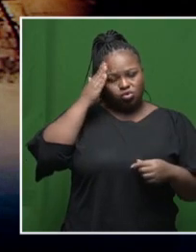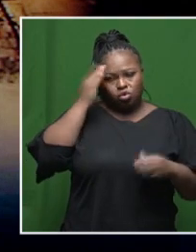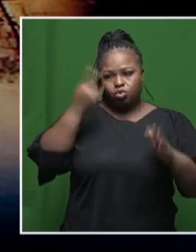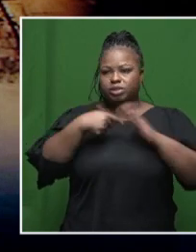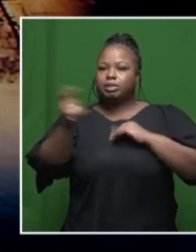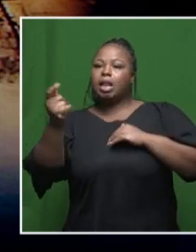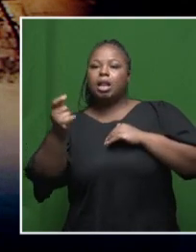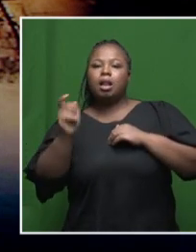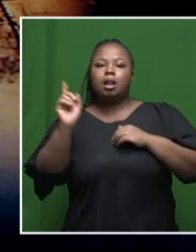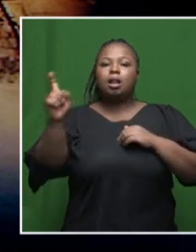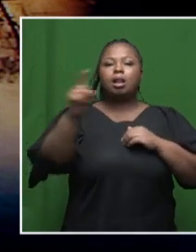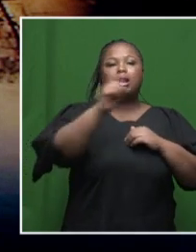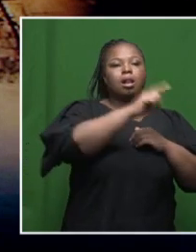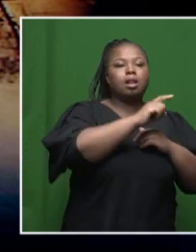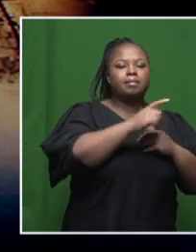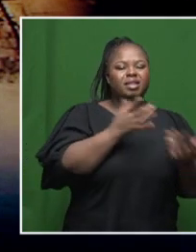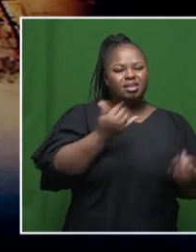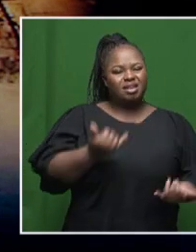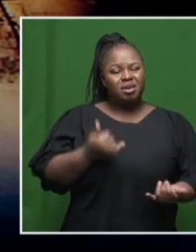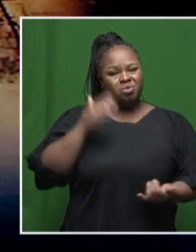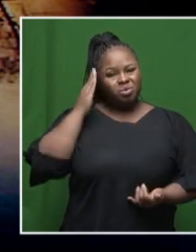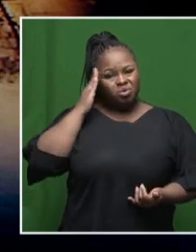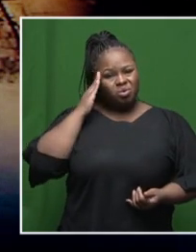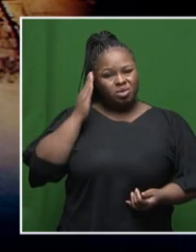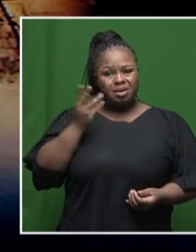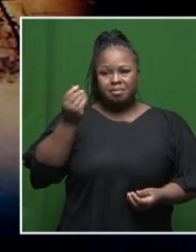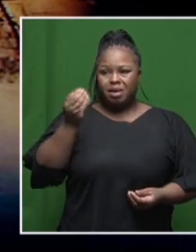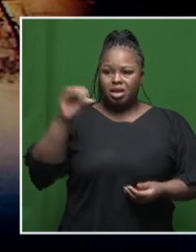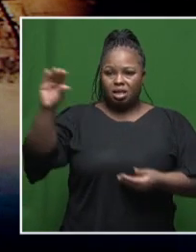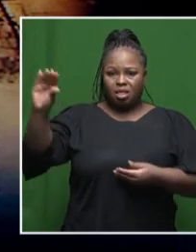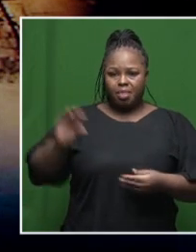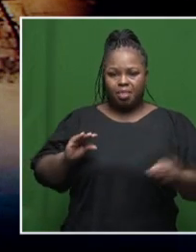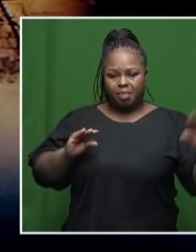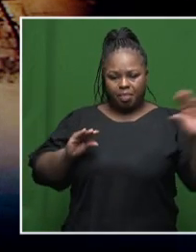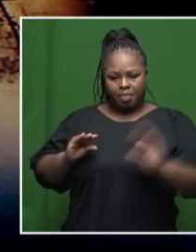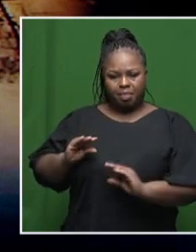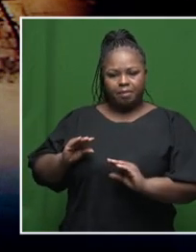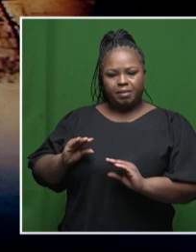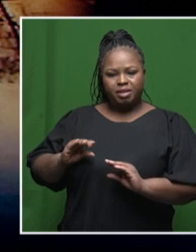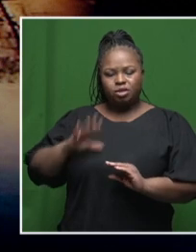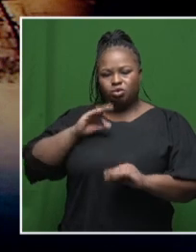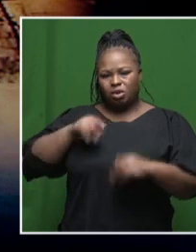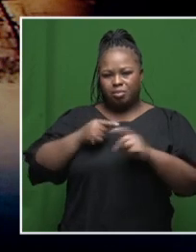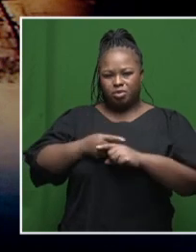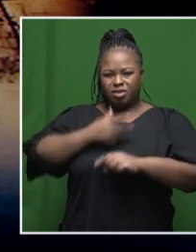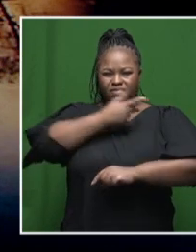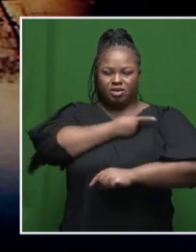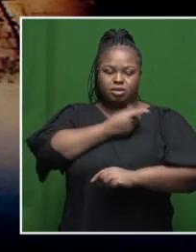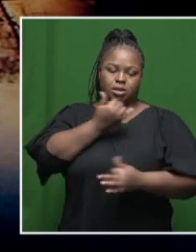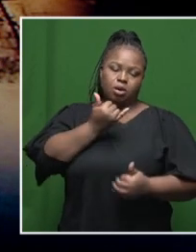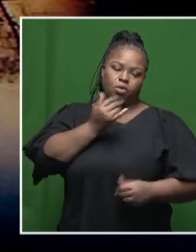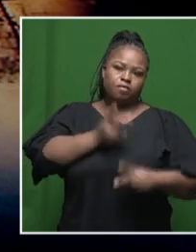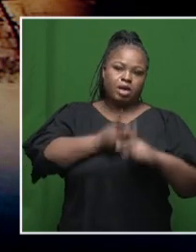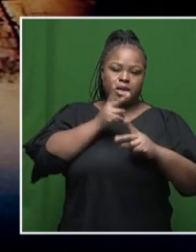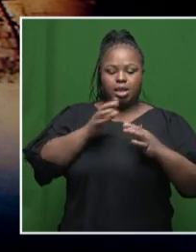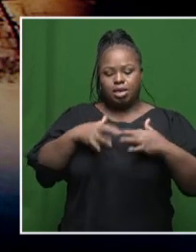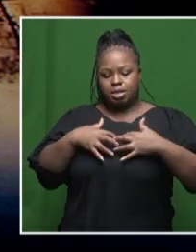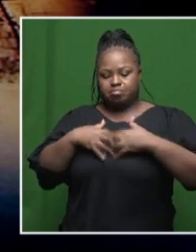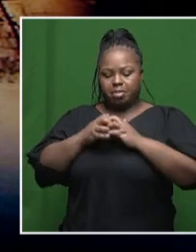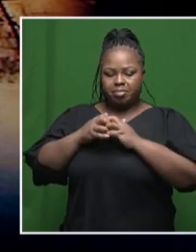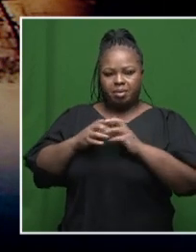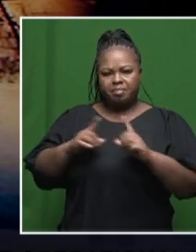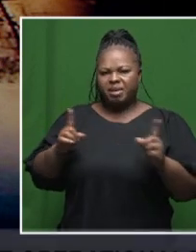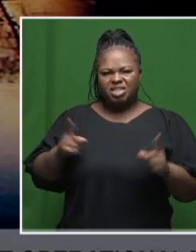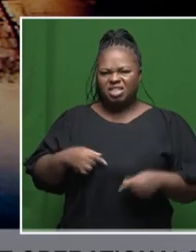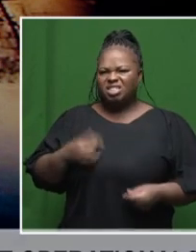would hope and imagine that with the amount of money that's invested into it, the whole talk around the vaccine, we finally got this going, and yet not